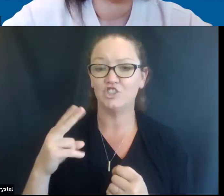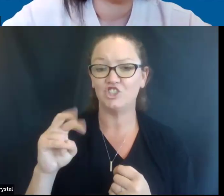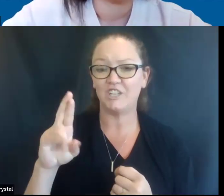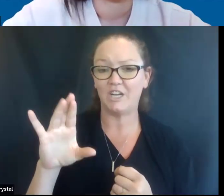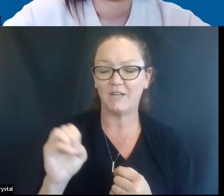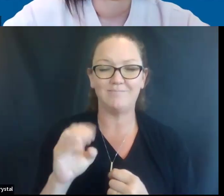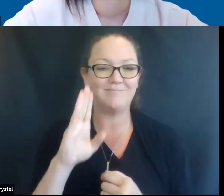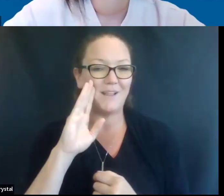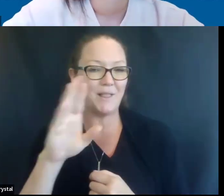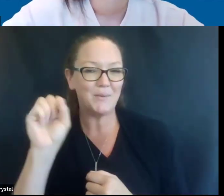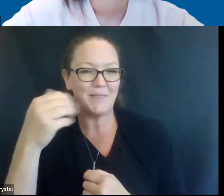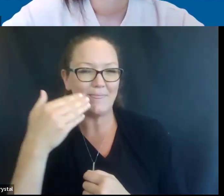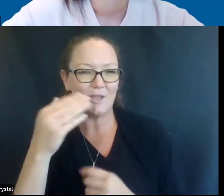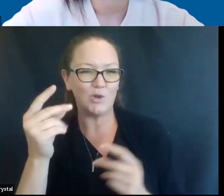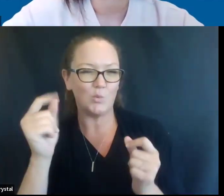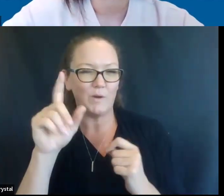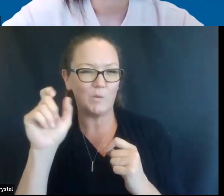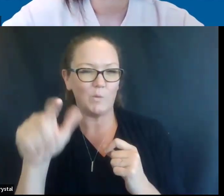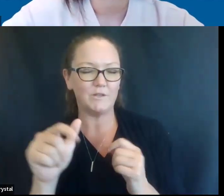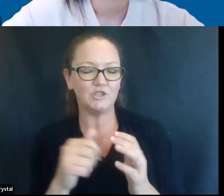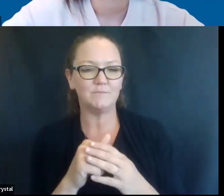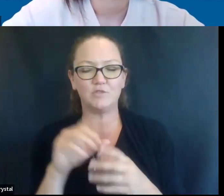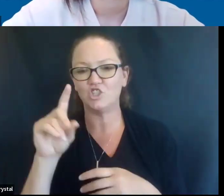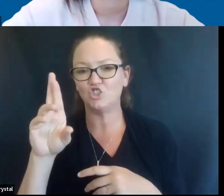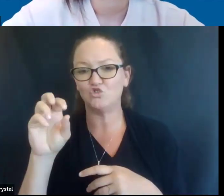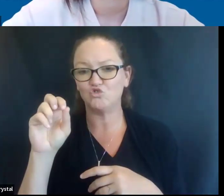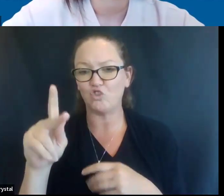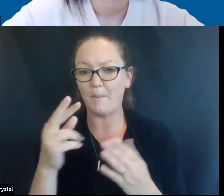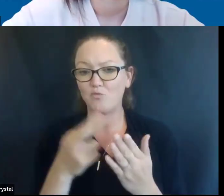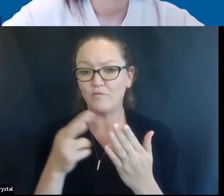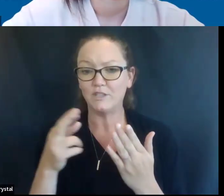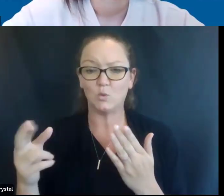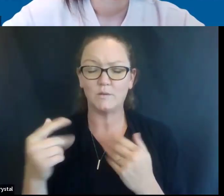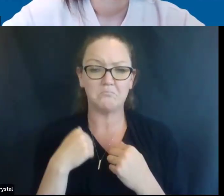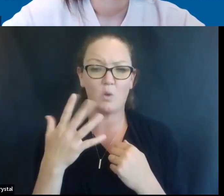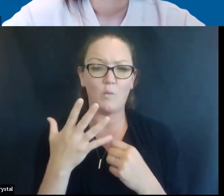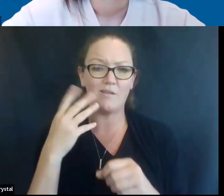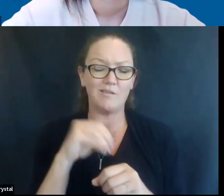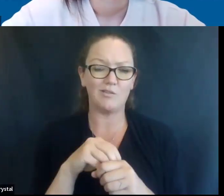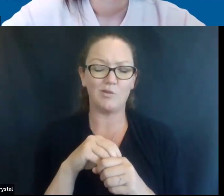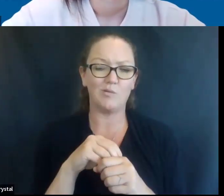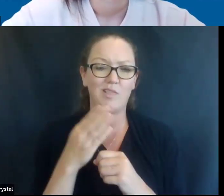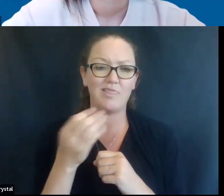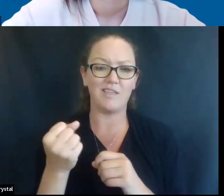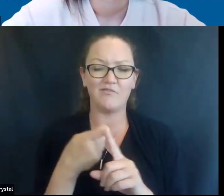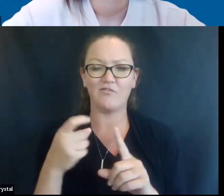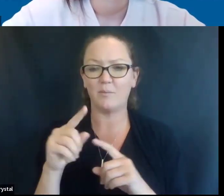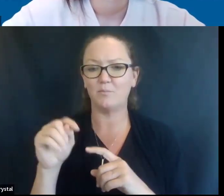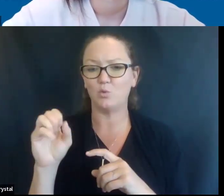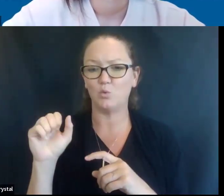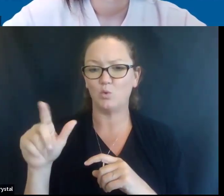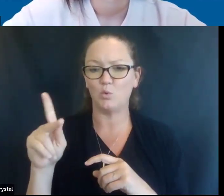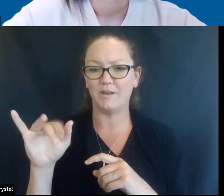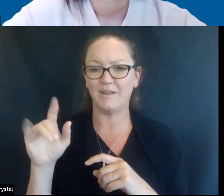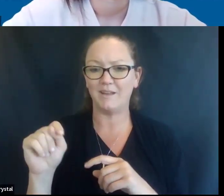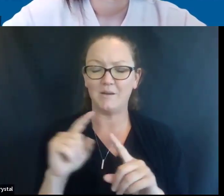Hi, thank you. Quick question. With the drop resources, I wanted to include some of the items from their toolkit, but everything